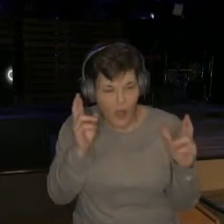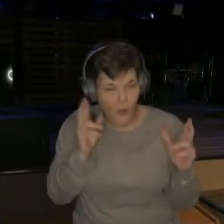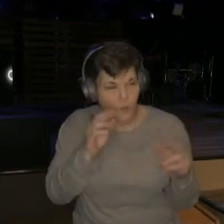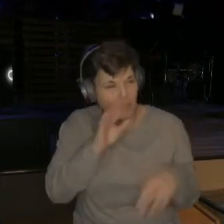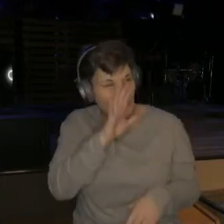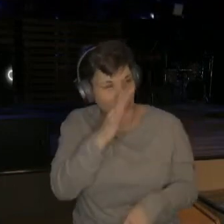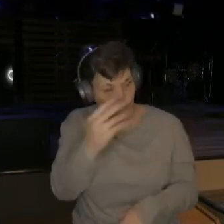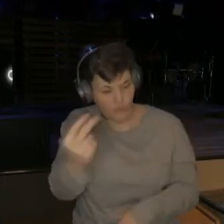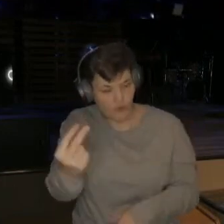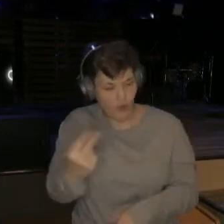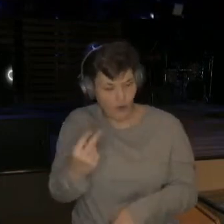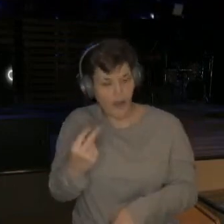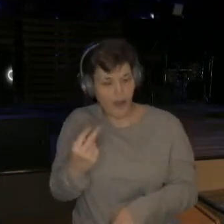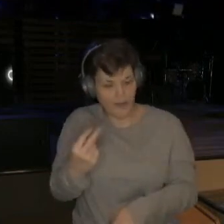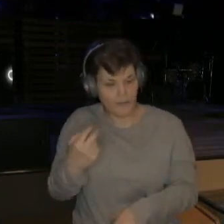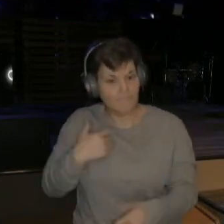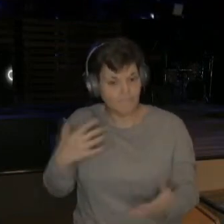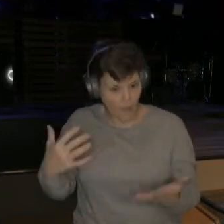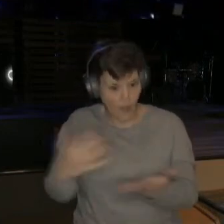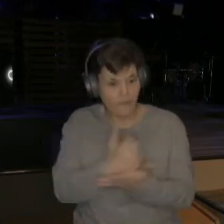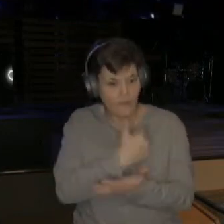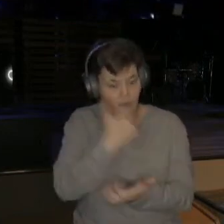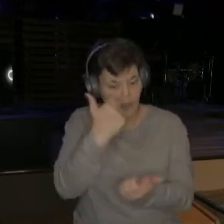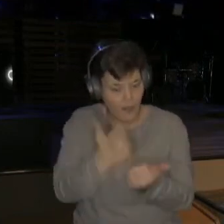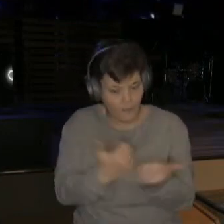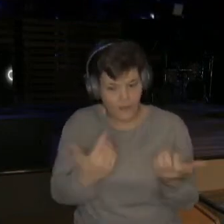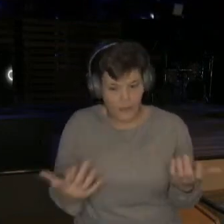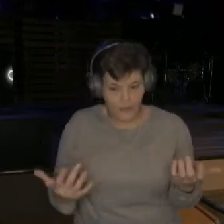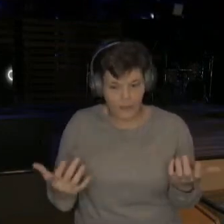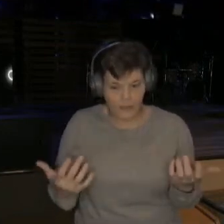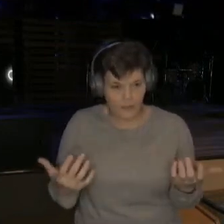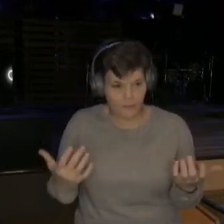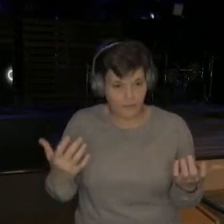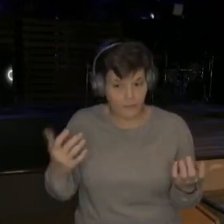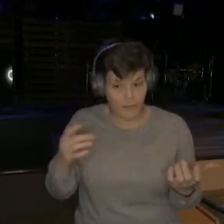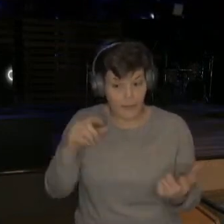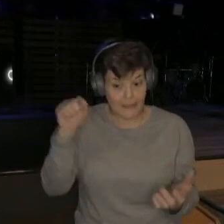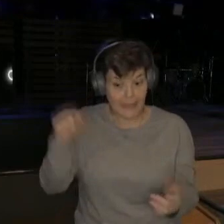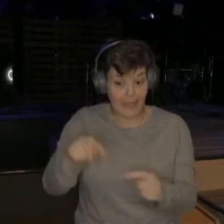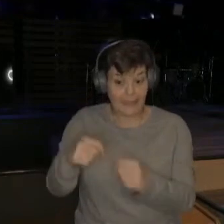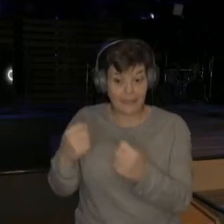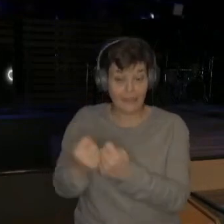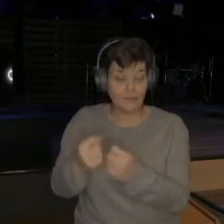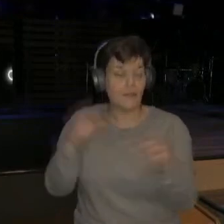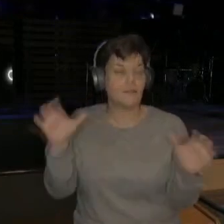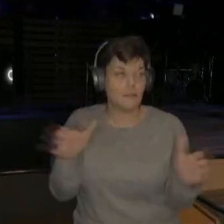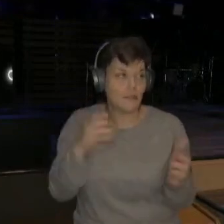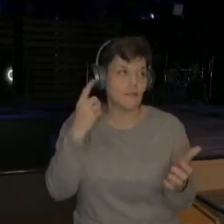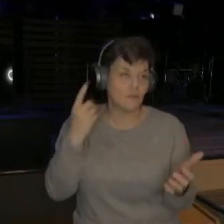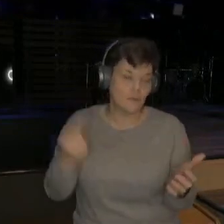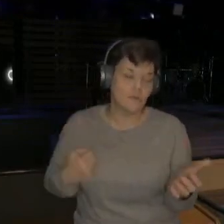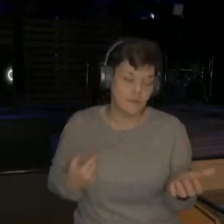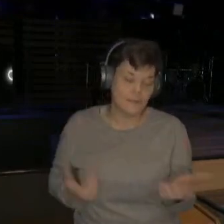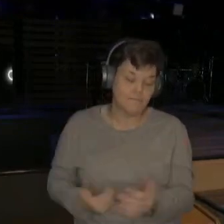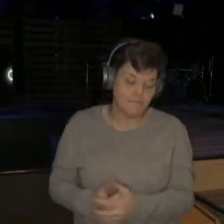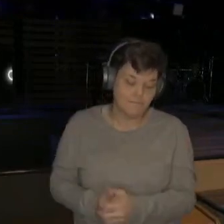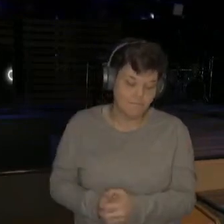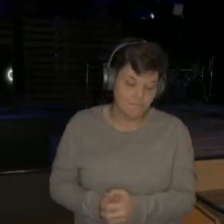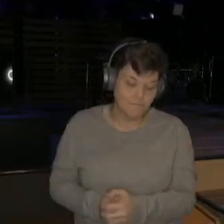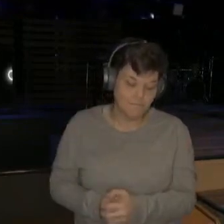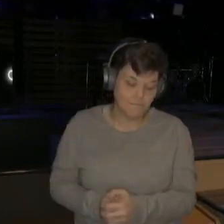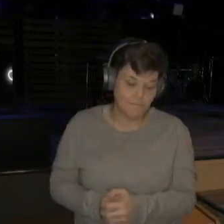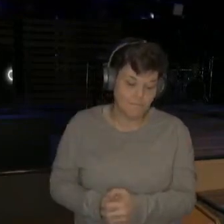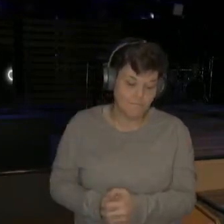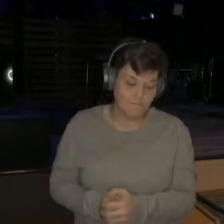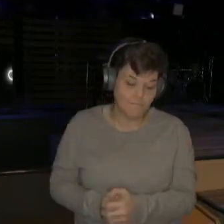earned what all you have done for me." You can tell that he has struggled throughout his